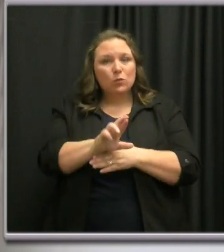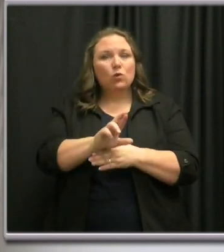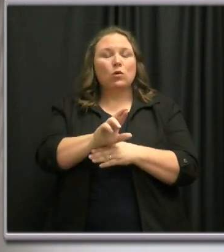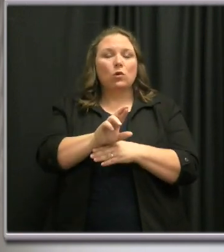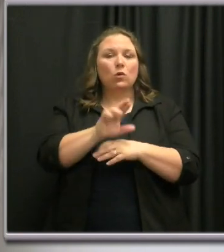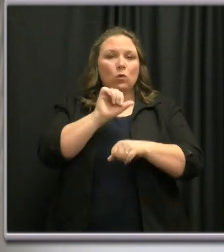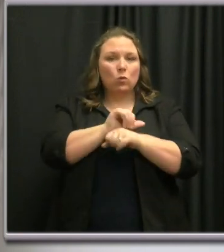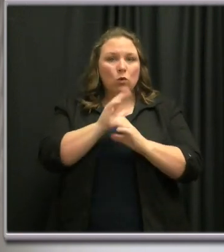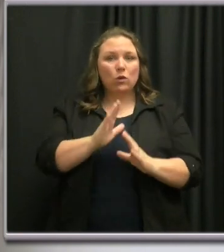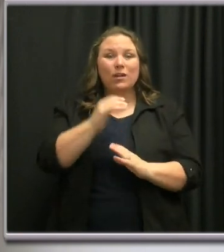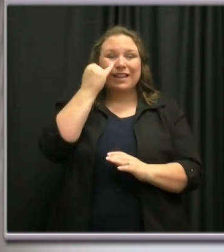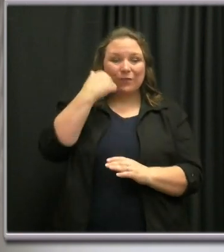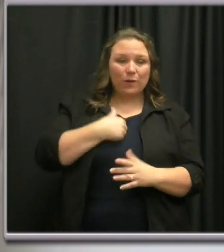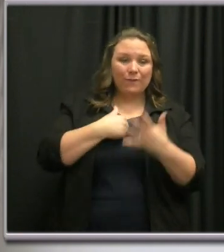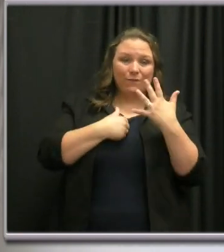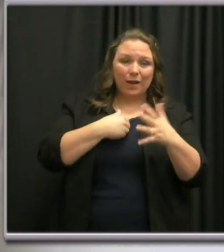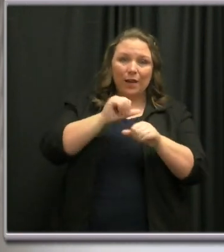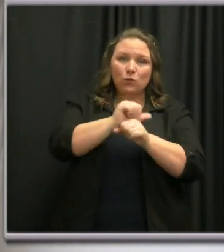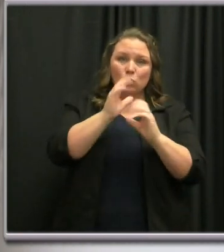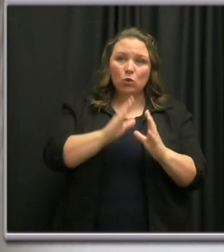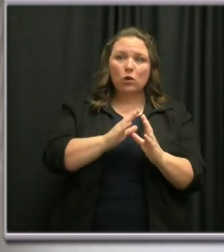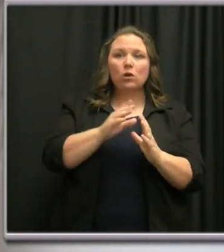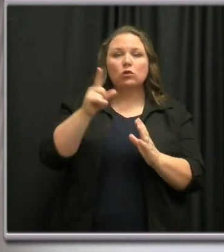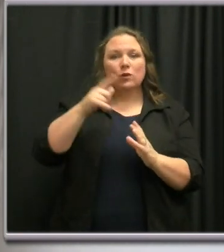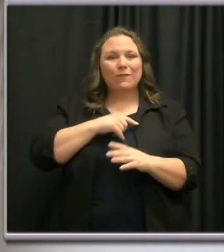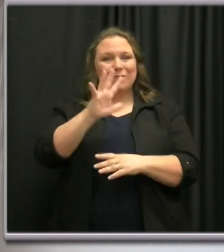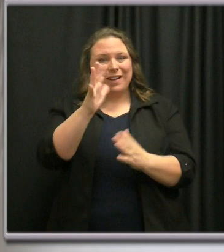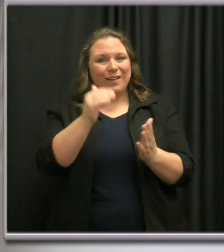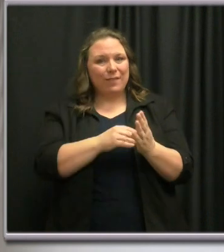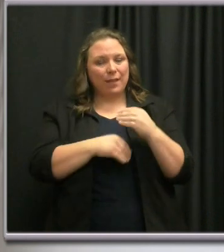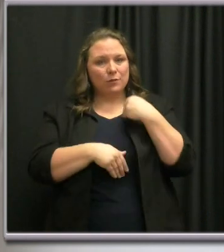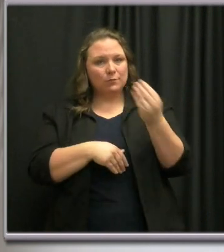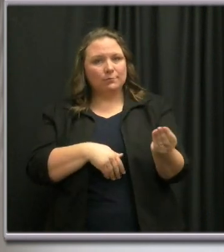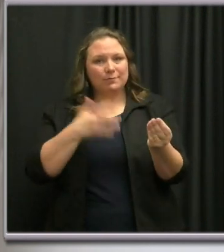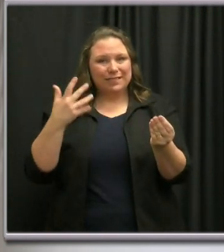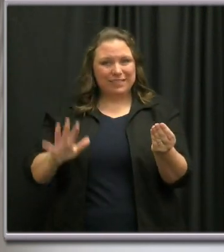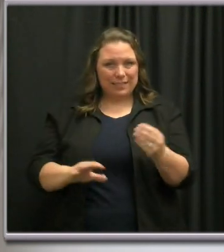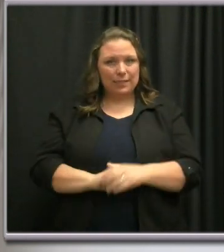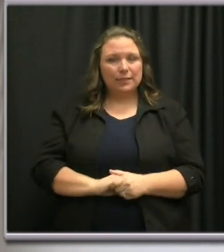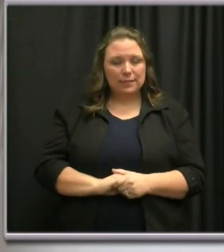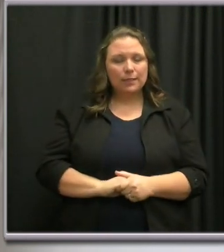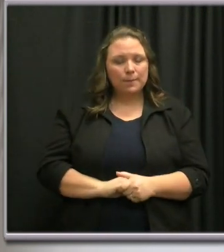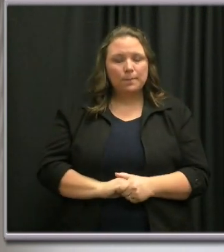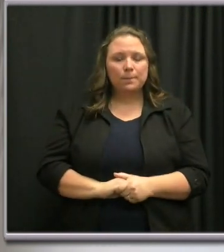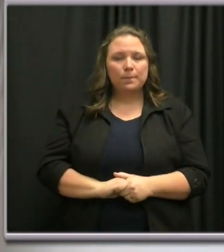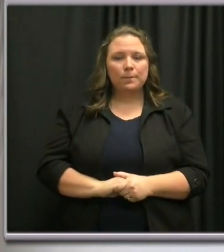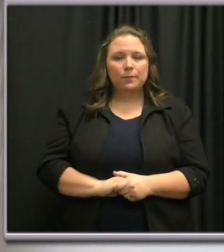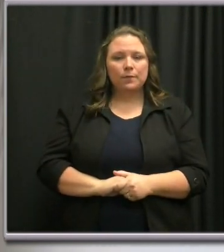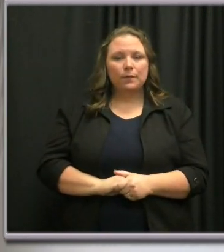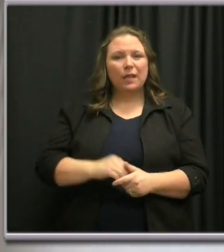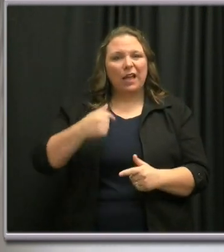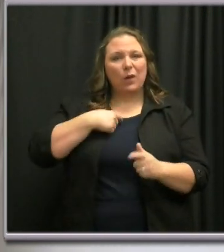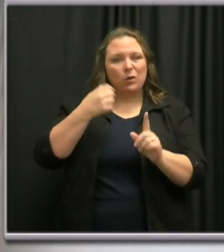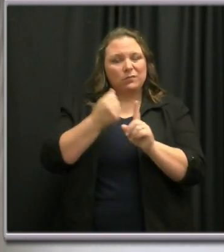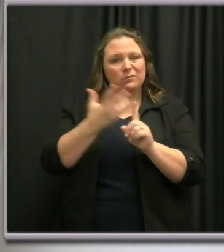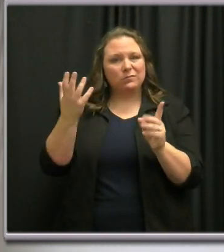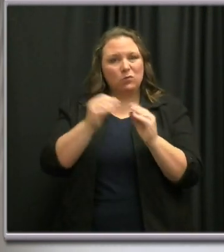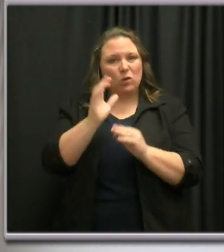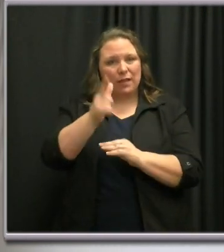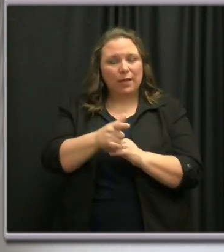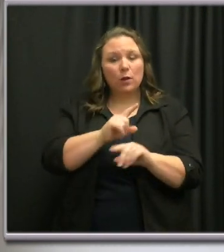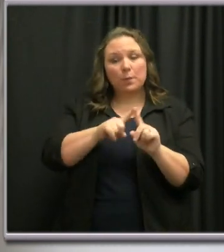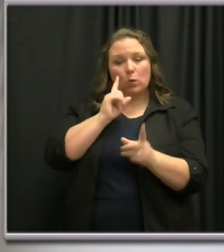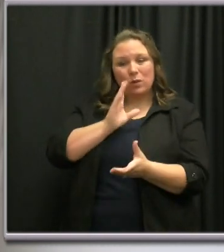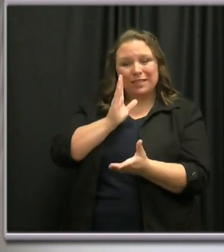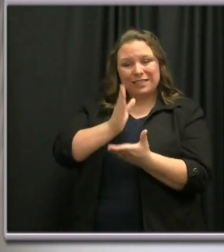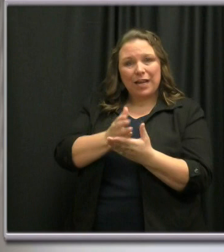employees, you would only get $5,000 up front. NFIB is working to fix that at the federal level. More to follow there. Let me stop